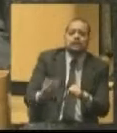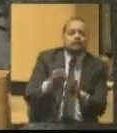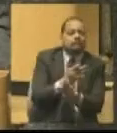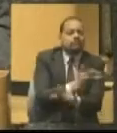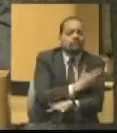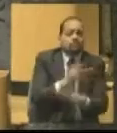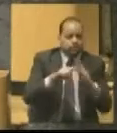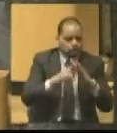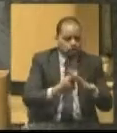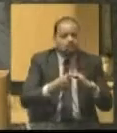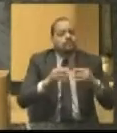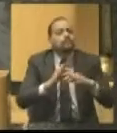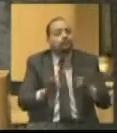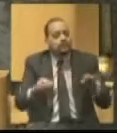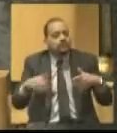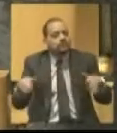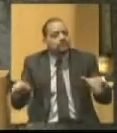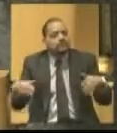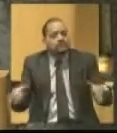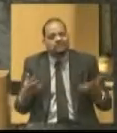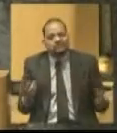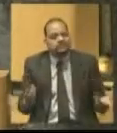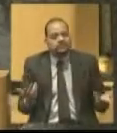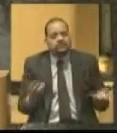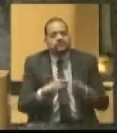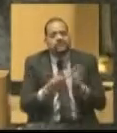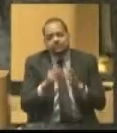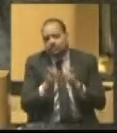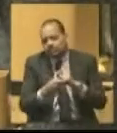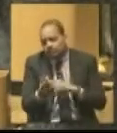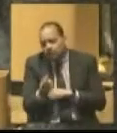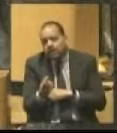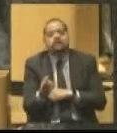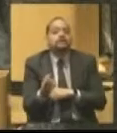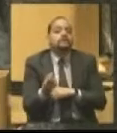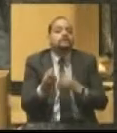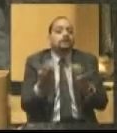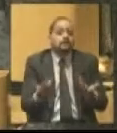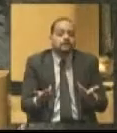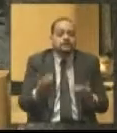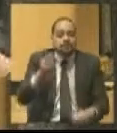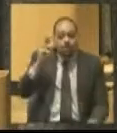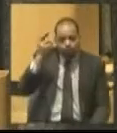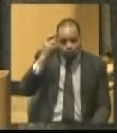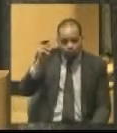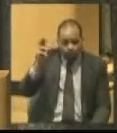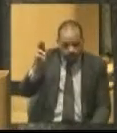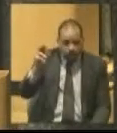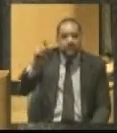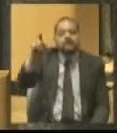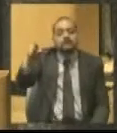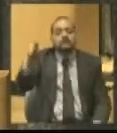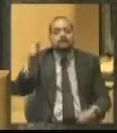the proclamation? Legally, of course, the proclamation implemented the policy adopted by the Republicans in the Second Confiscation